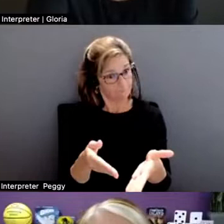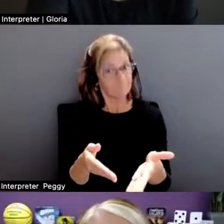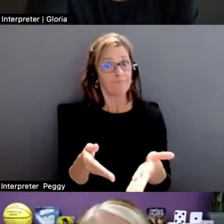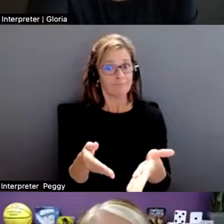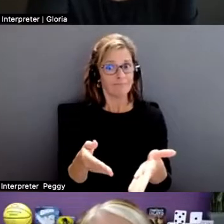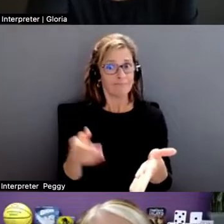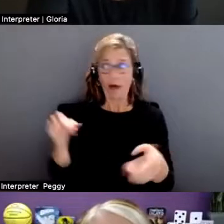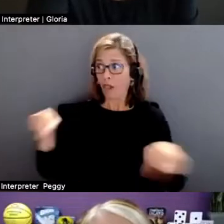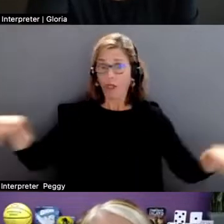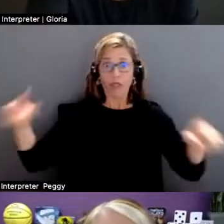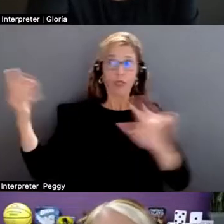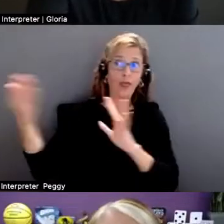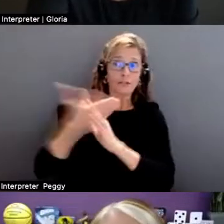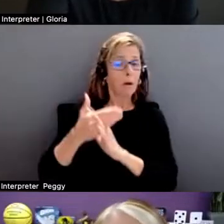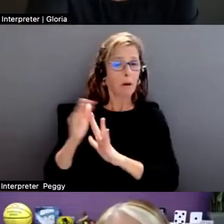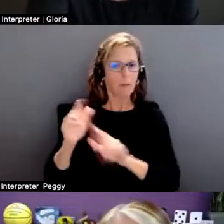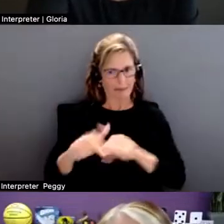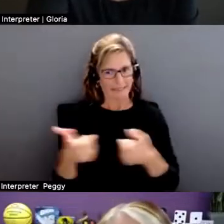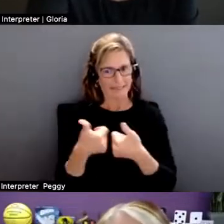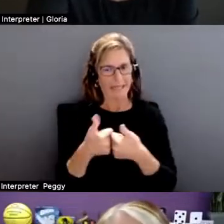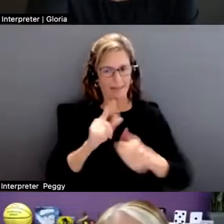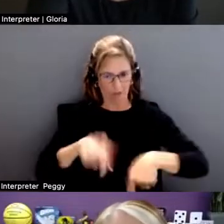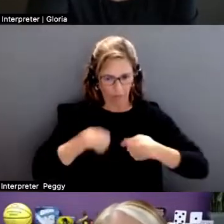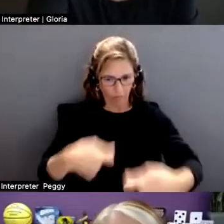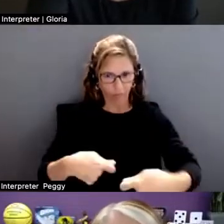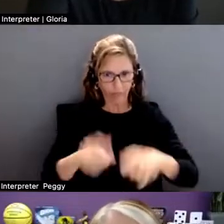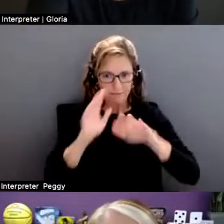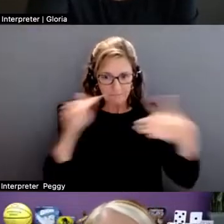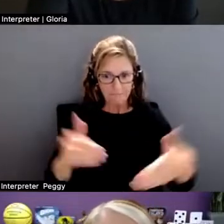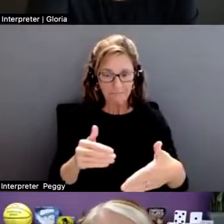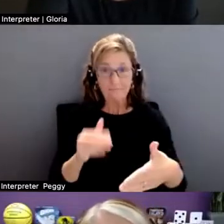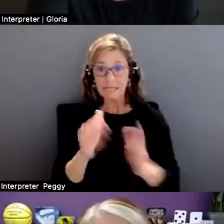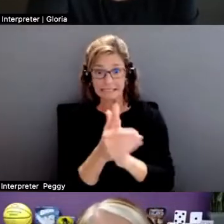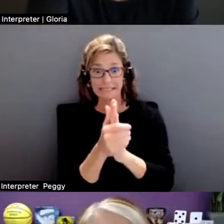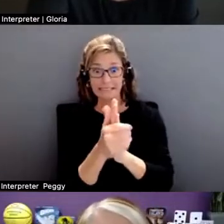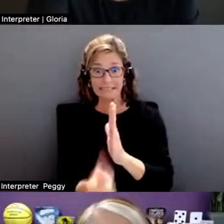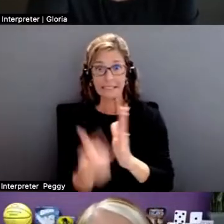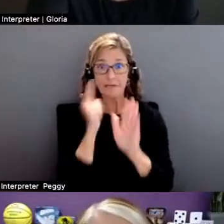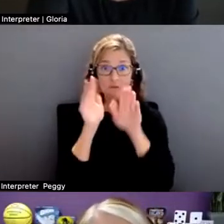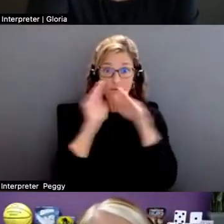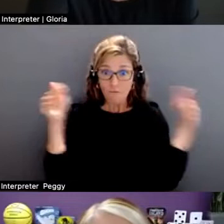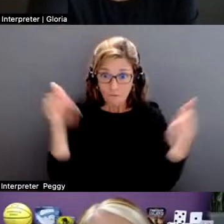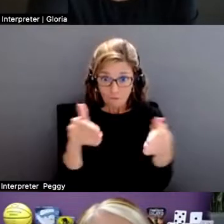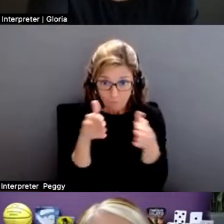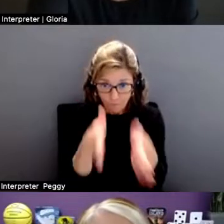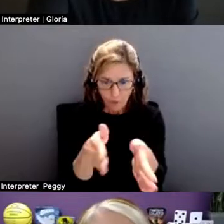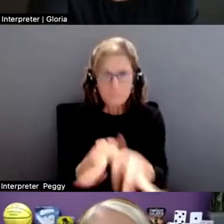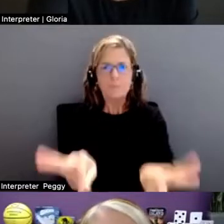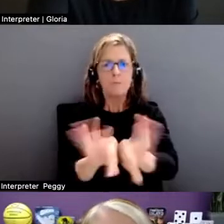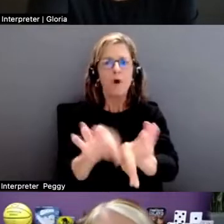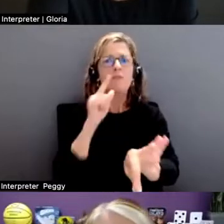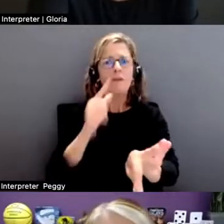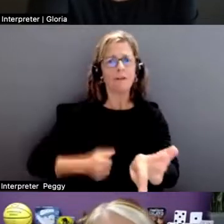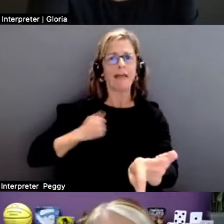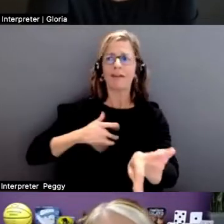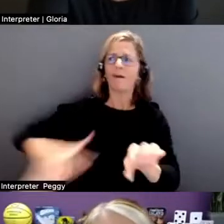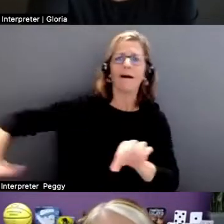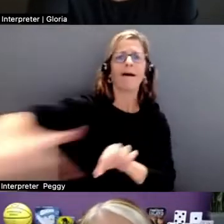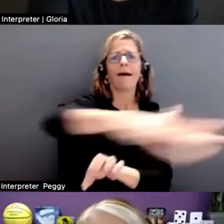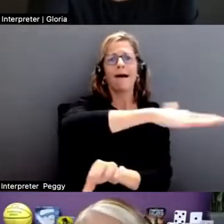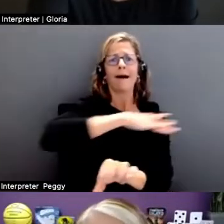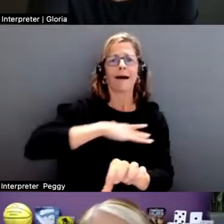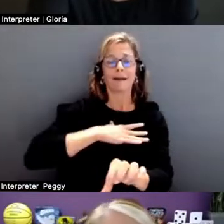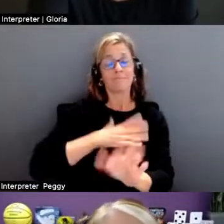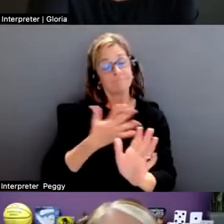remarkable. And it's a skill that's valuable in a non-gaming environment too, particularly as we face